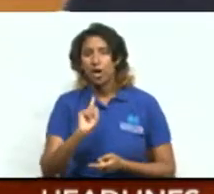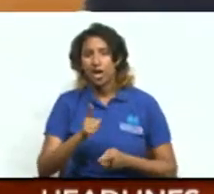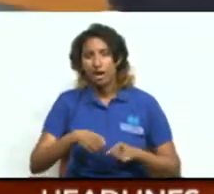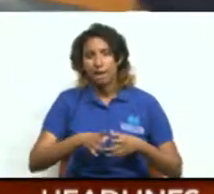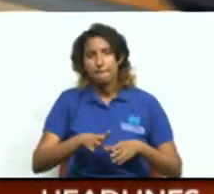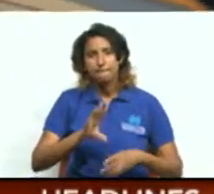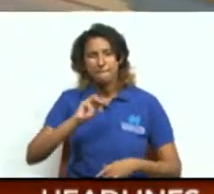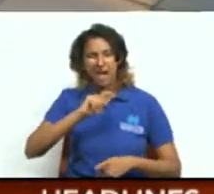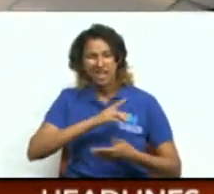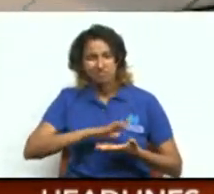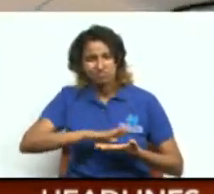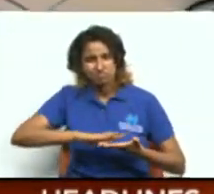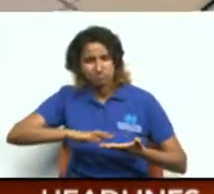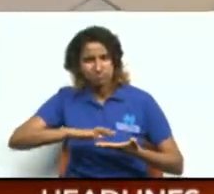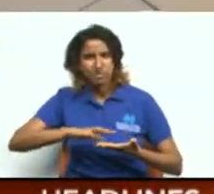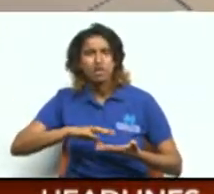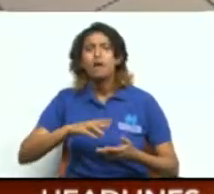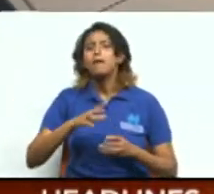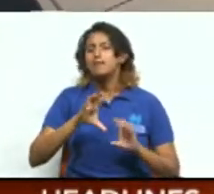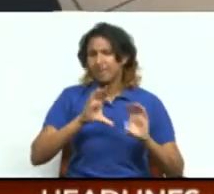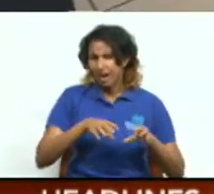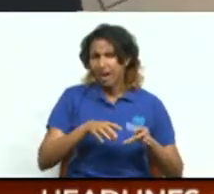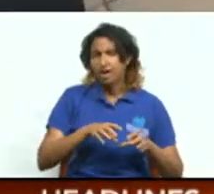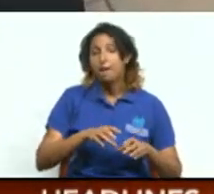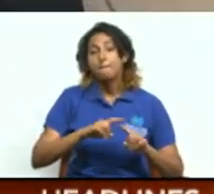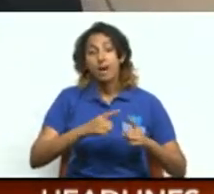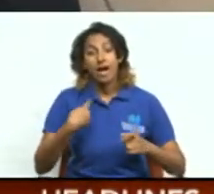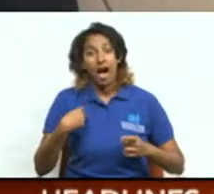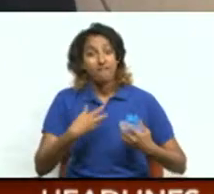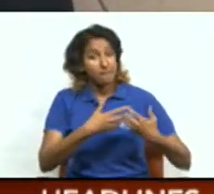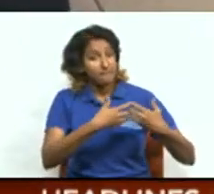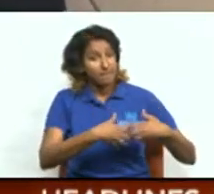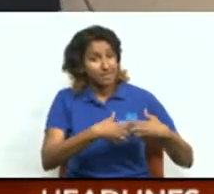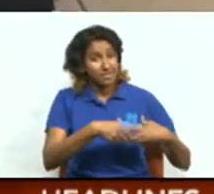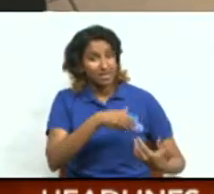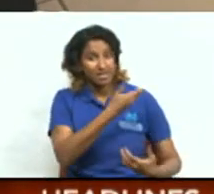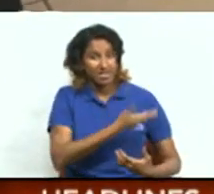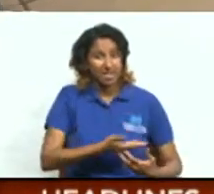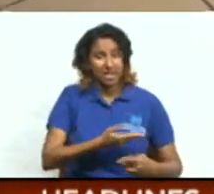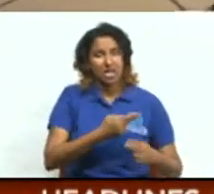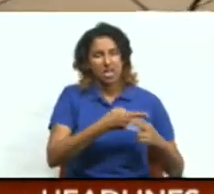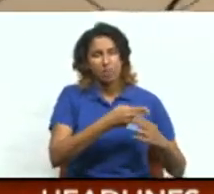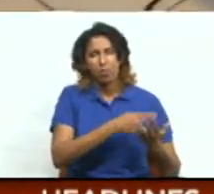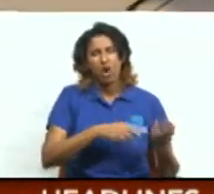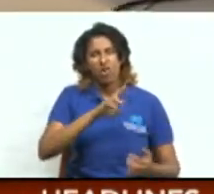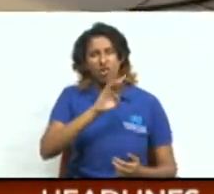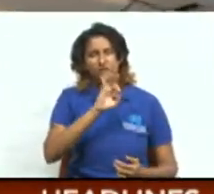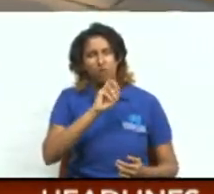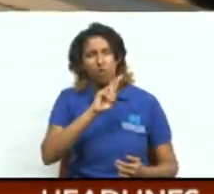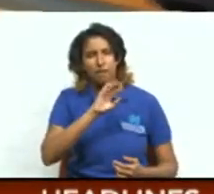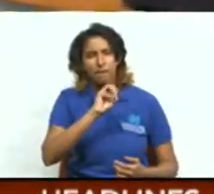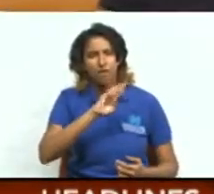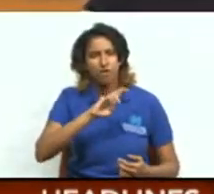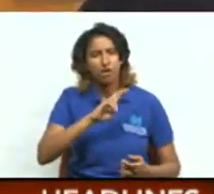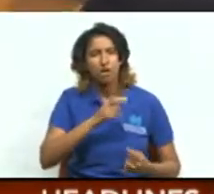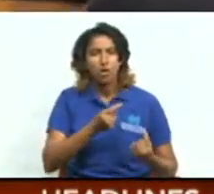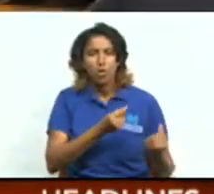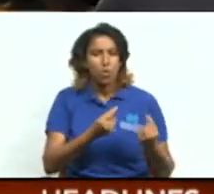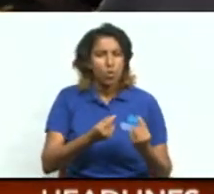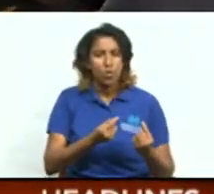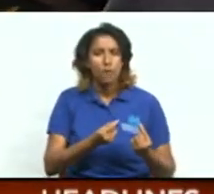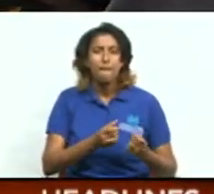is called a reformer, which uses a combination of tension and instability to force you to engage your